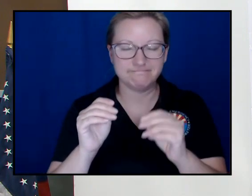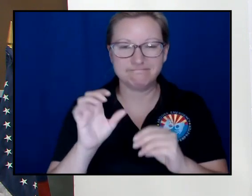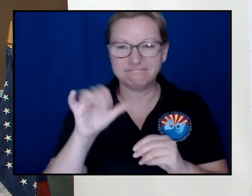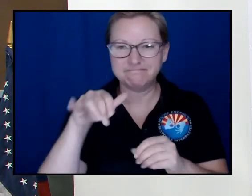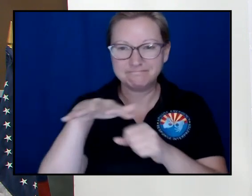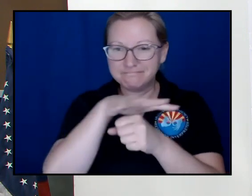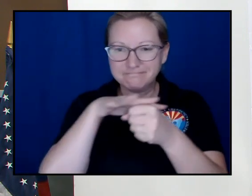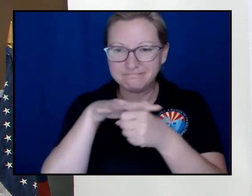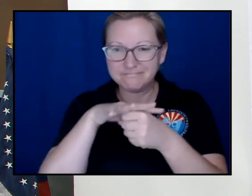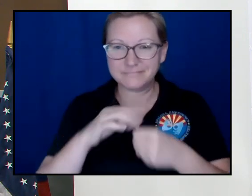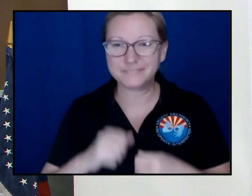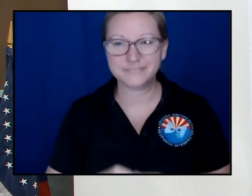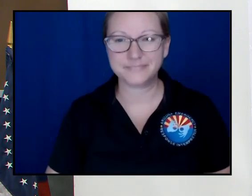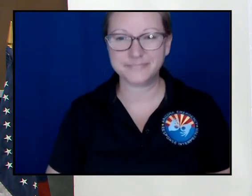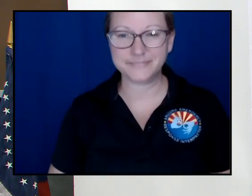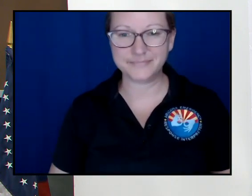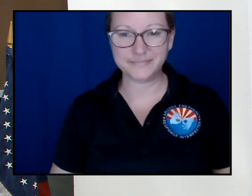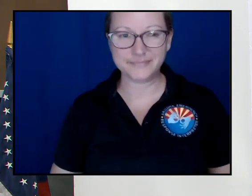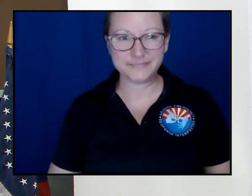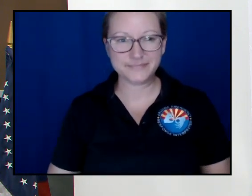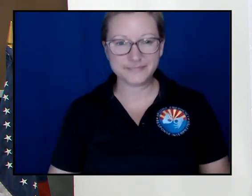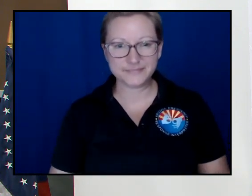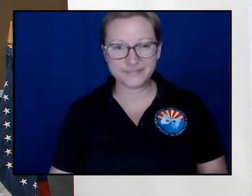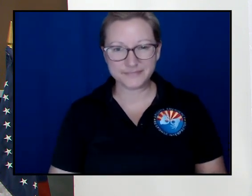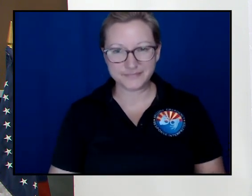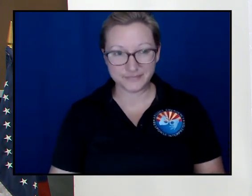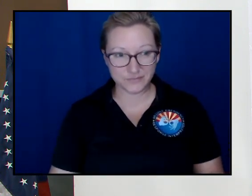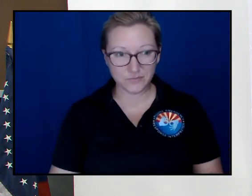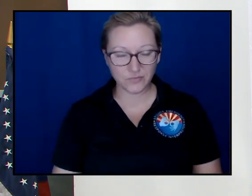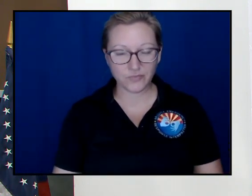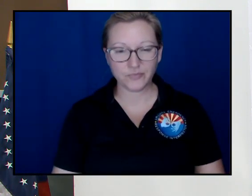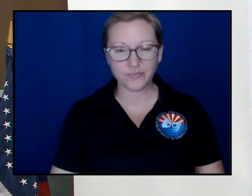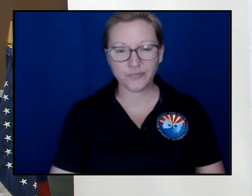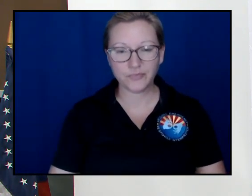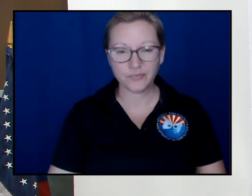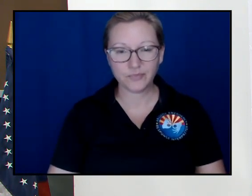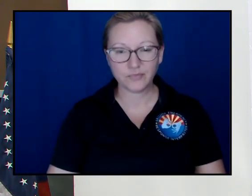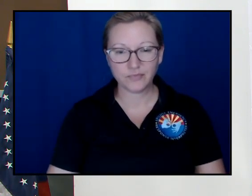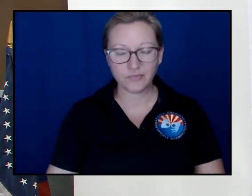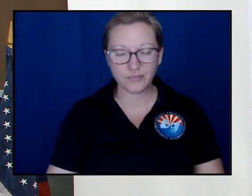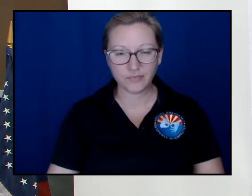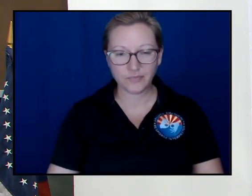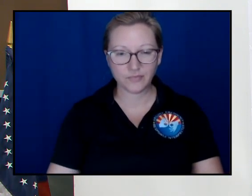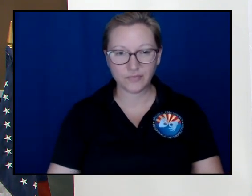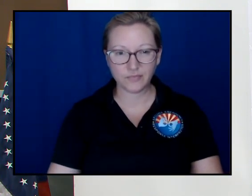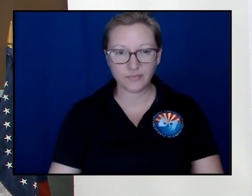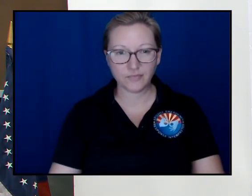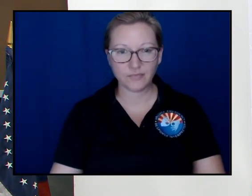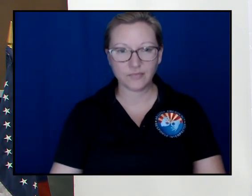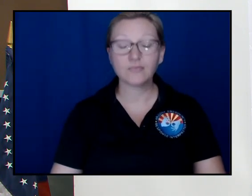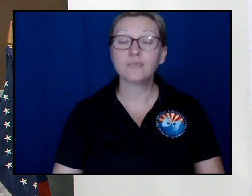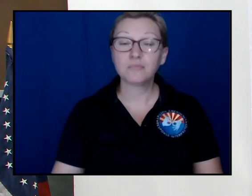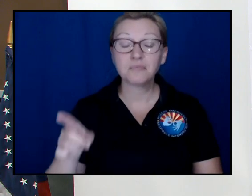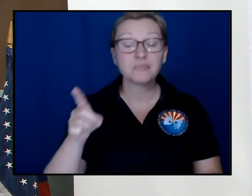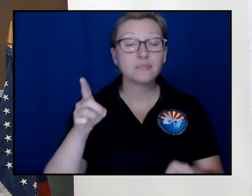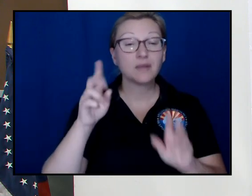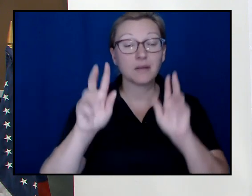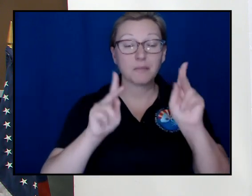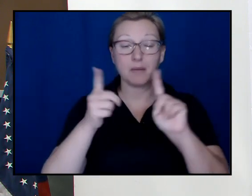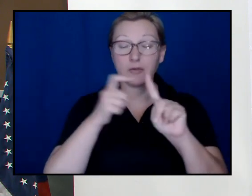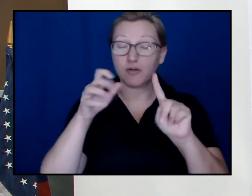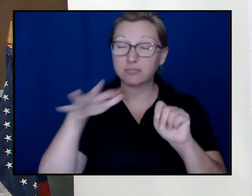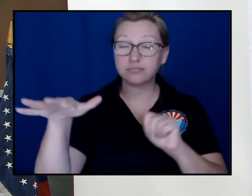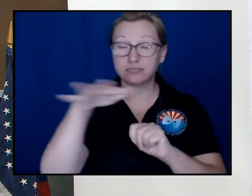needed. Mind you, we are still getting public surveys or requests for